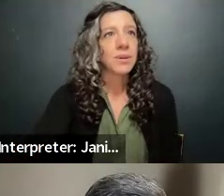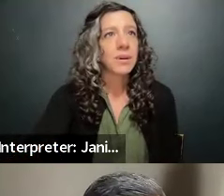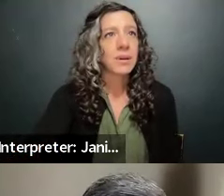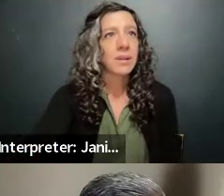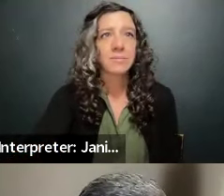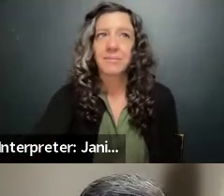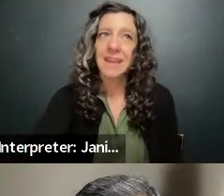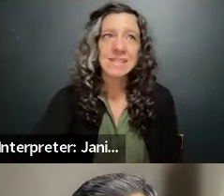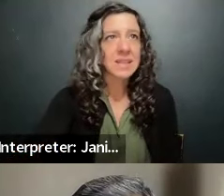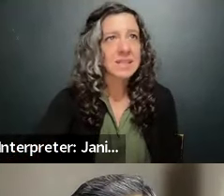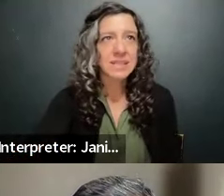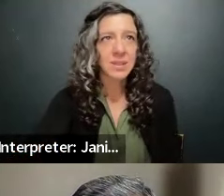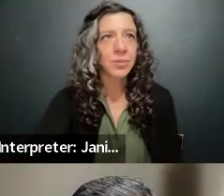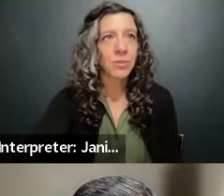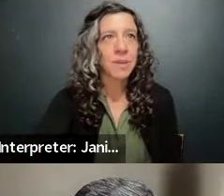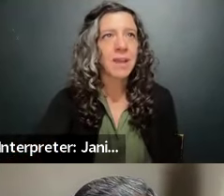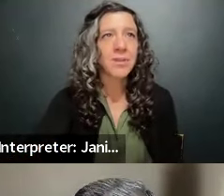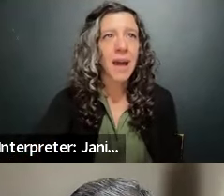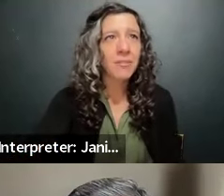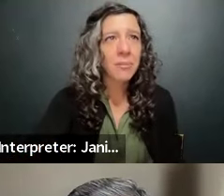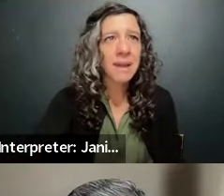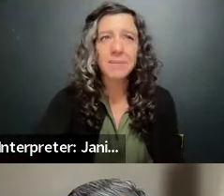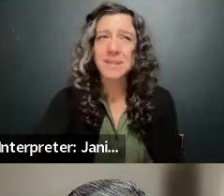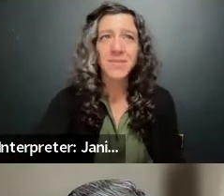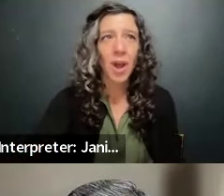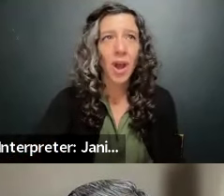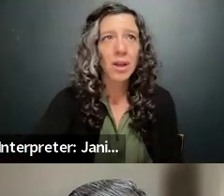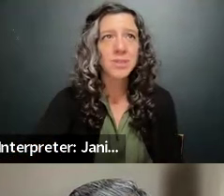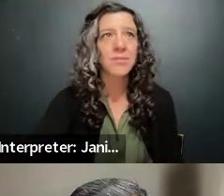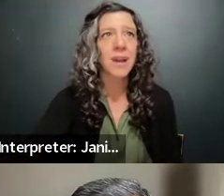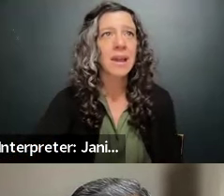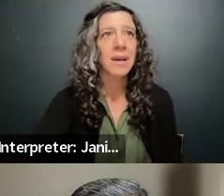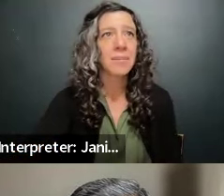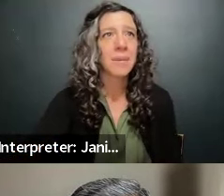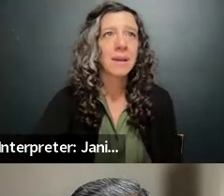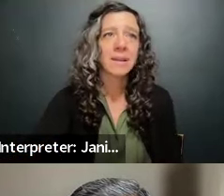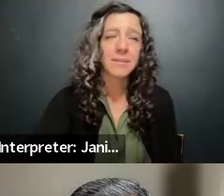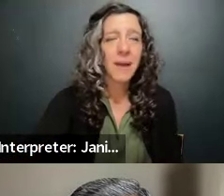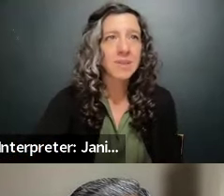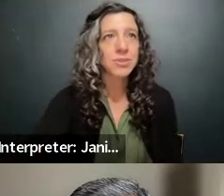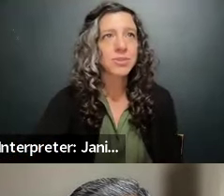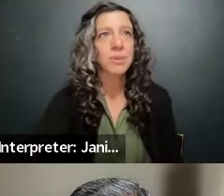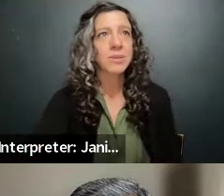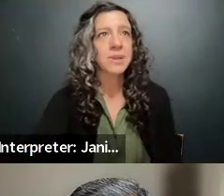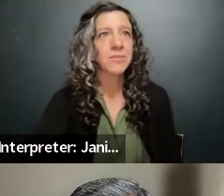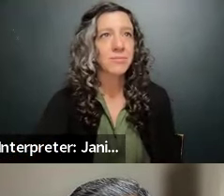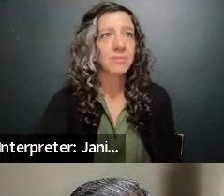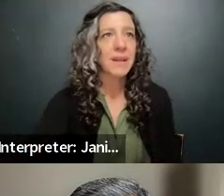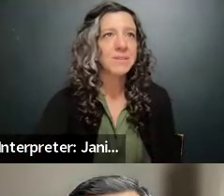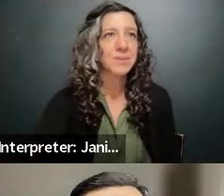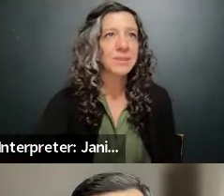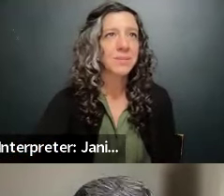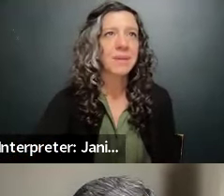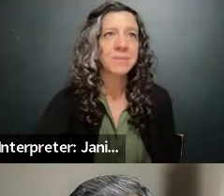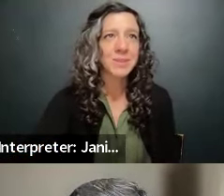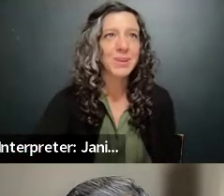So ASL is still new for me. I know the alphabet, but it's very hard. So if I ask you to repeat yourself,